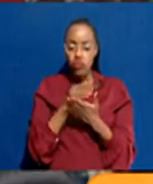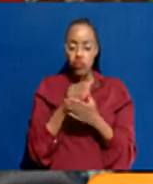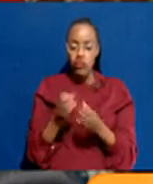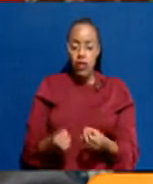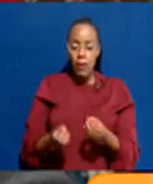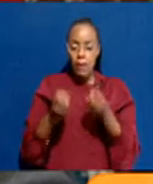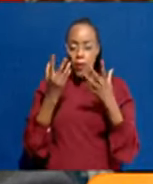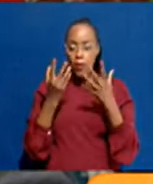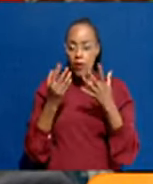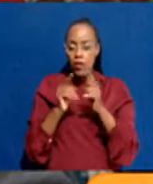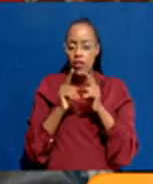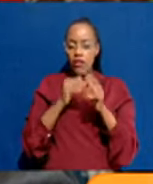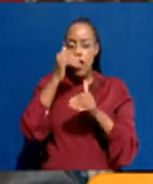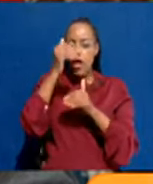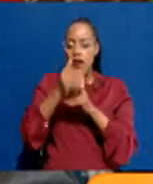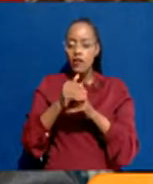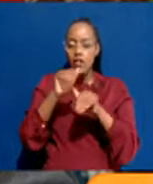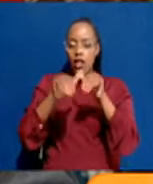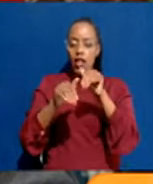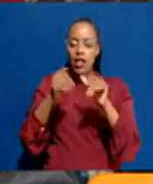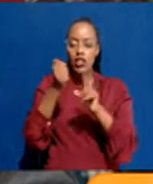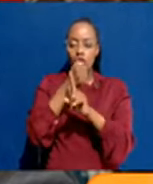exploded into the post-election battle. Yeah.